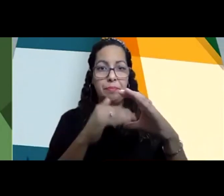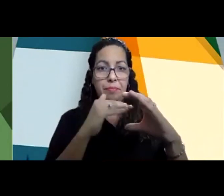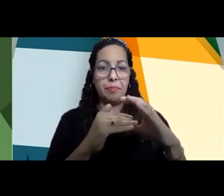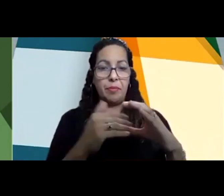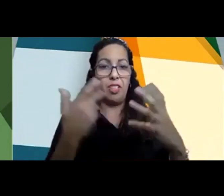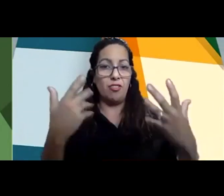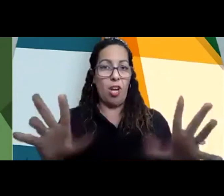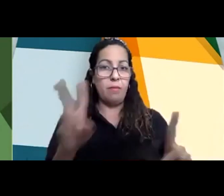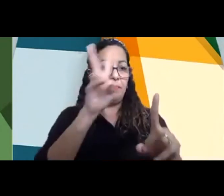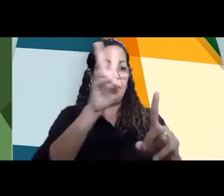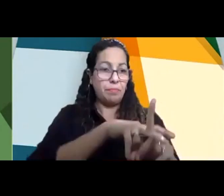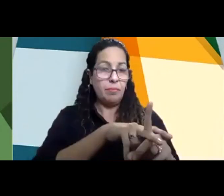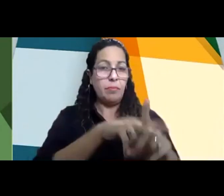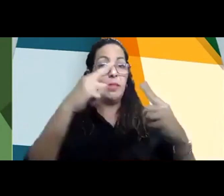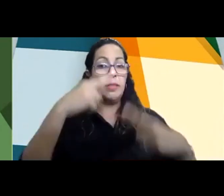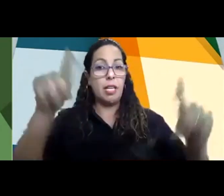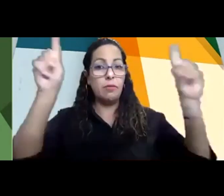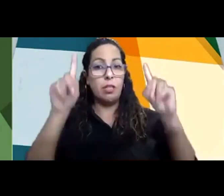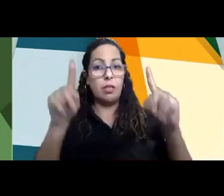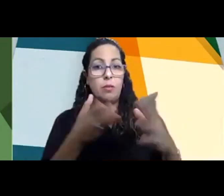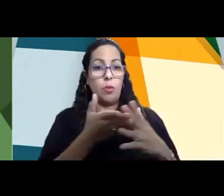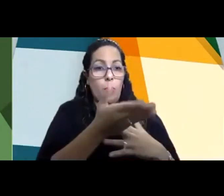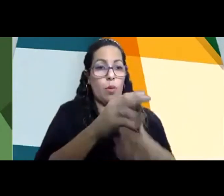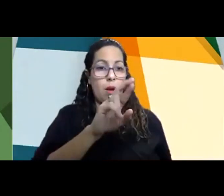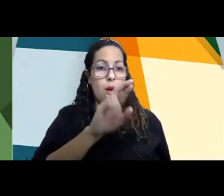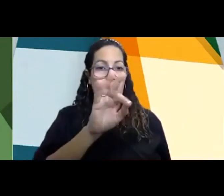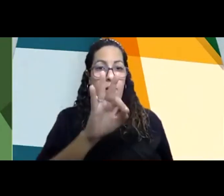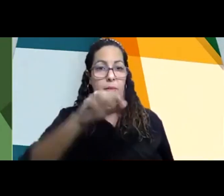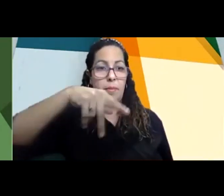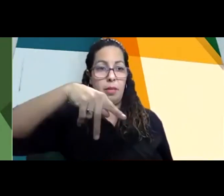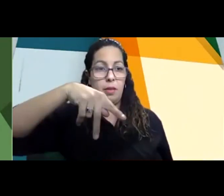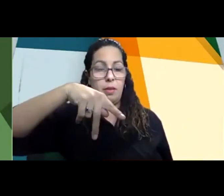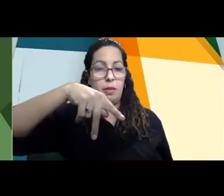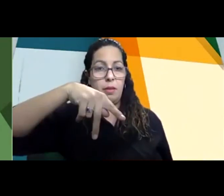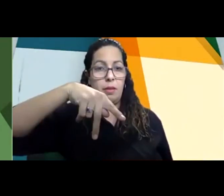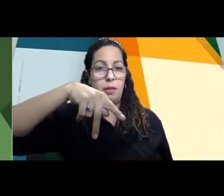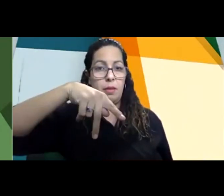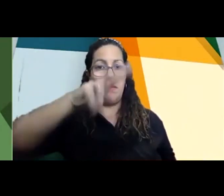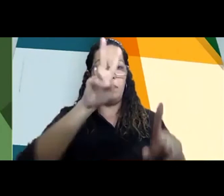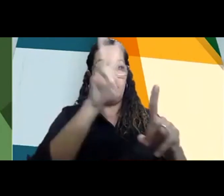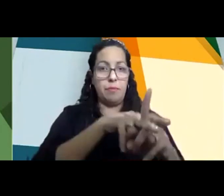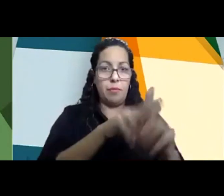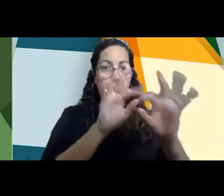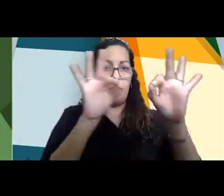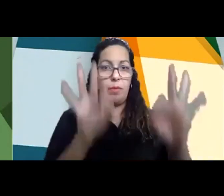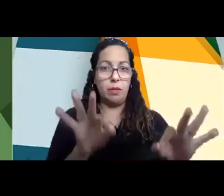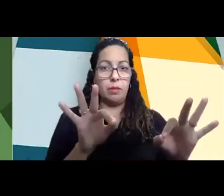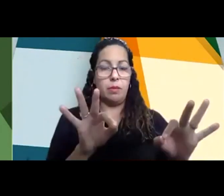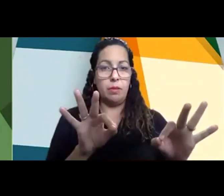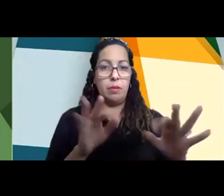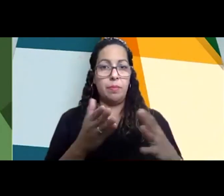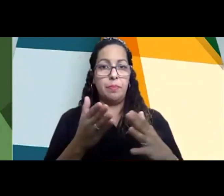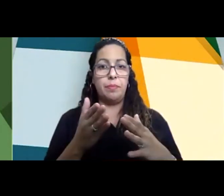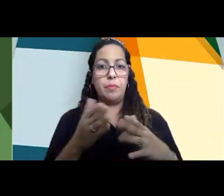transmitted successfully within the RFP requested format. During